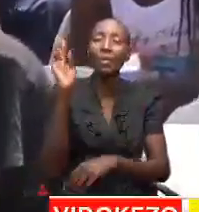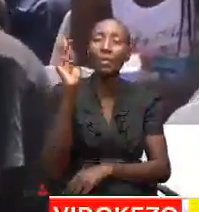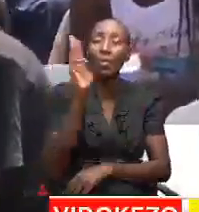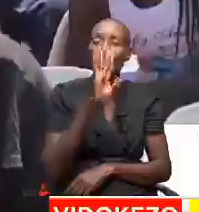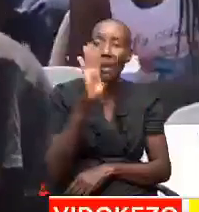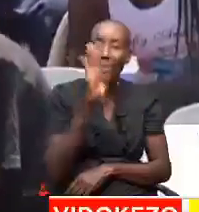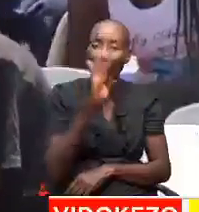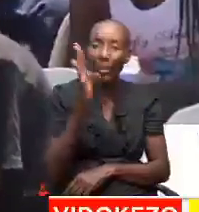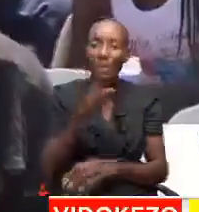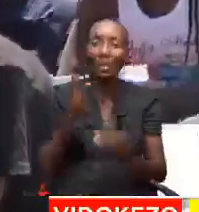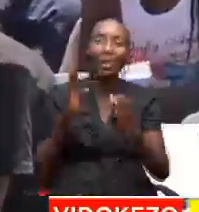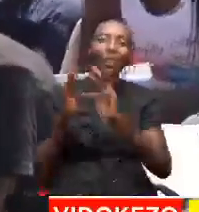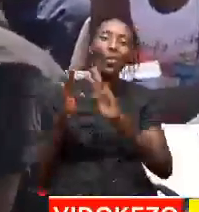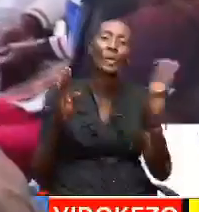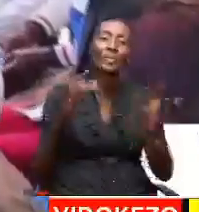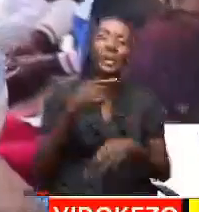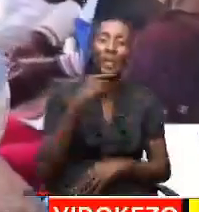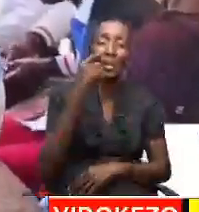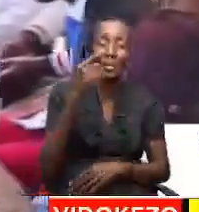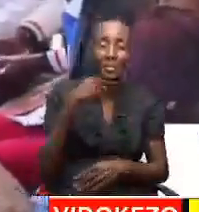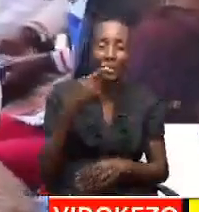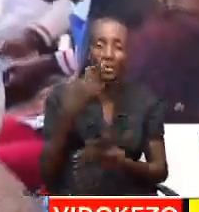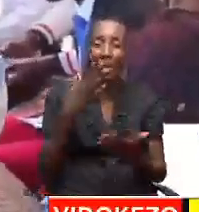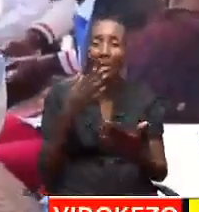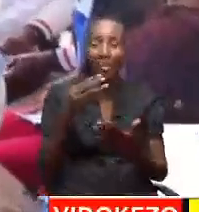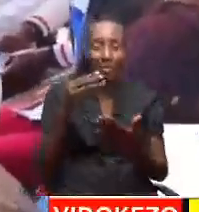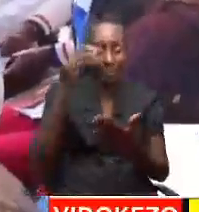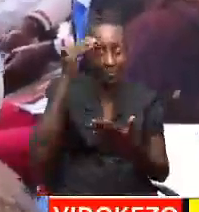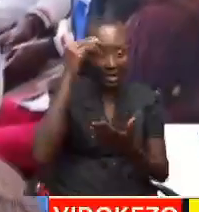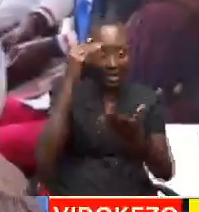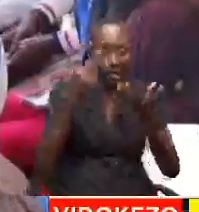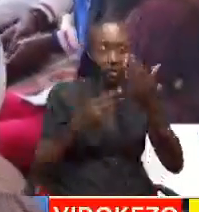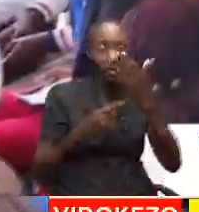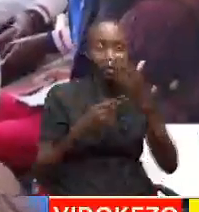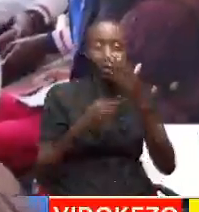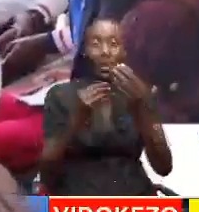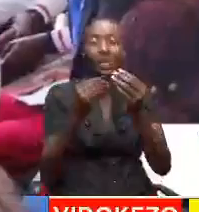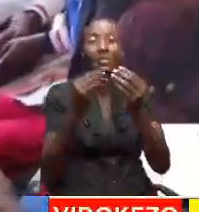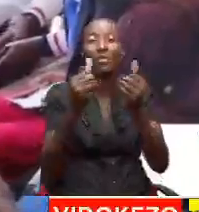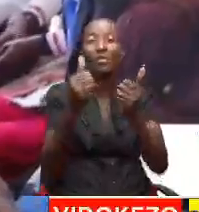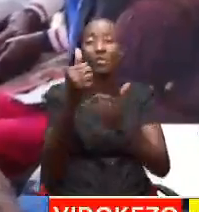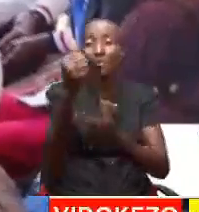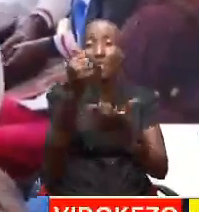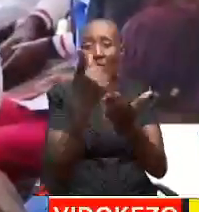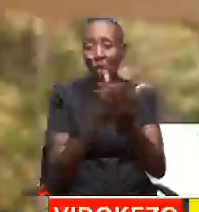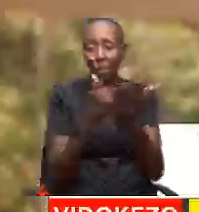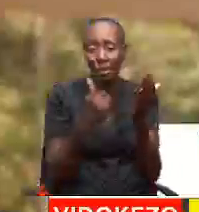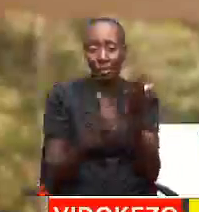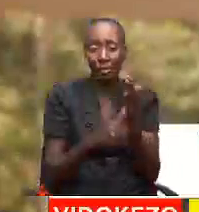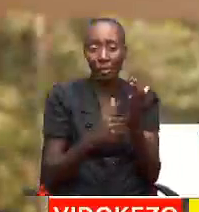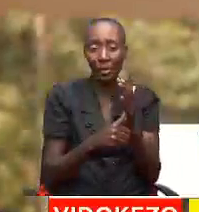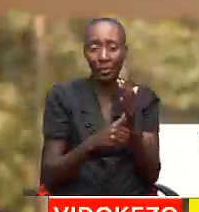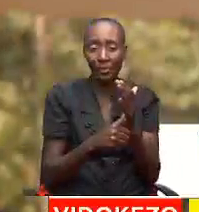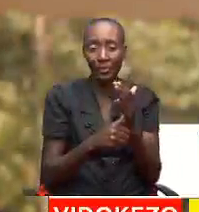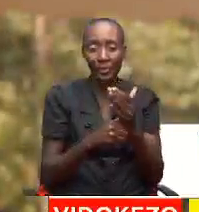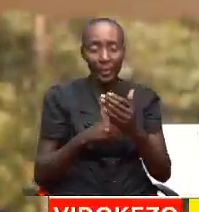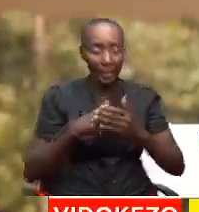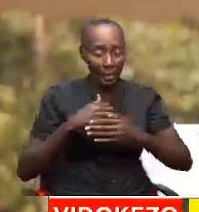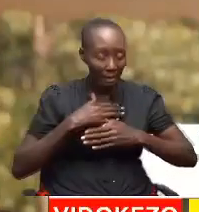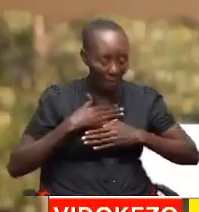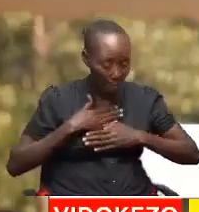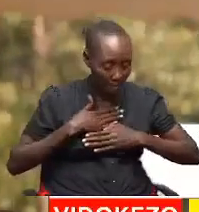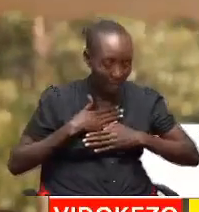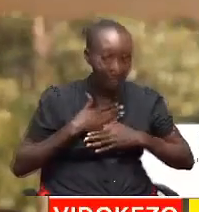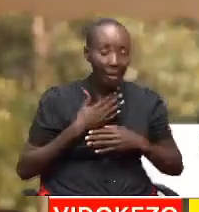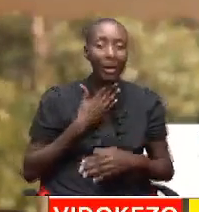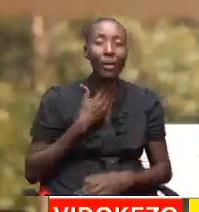Wanyama anaamini kwamba masomo ya vyuo vya kiufundi ni suluhu kwa ukosefu wa ajira. For your excellency, I want to say